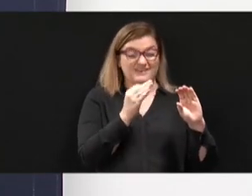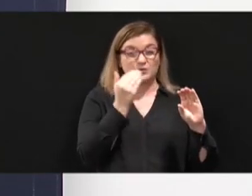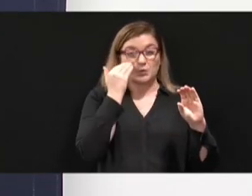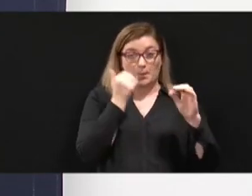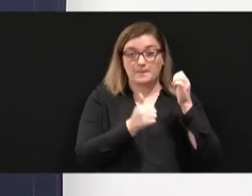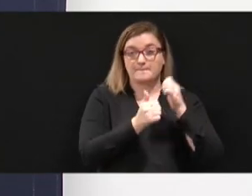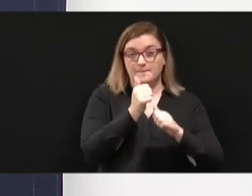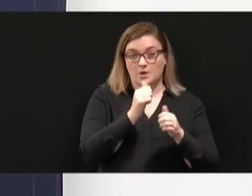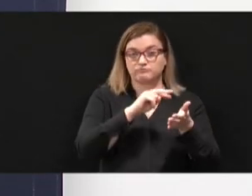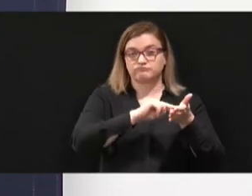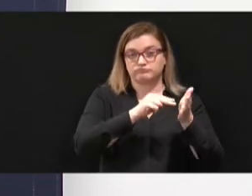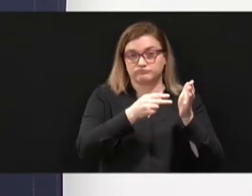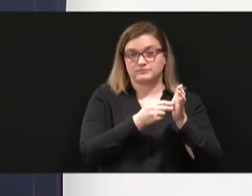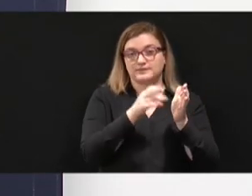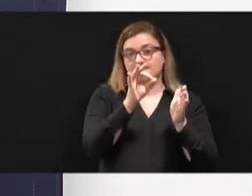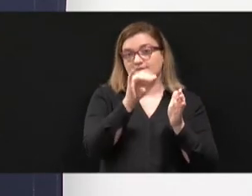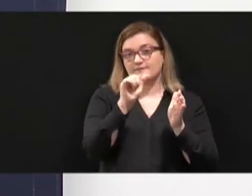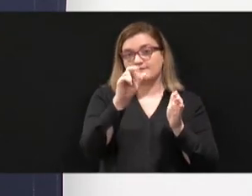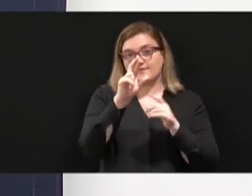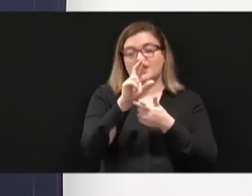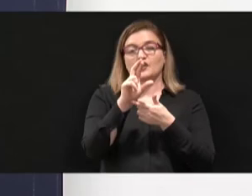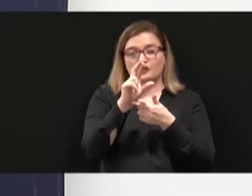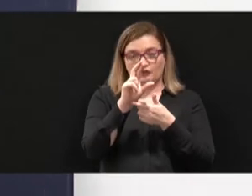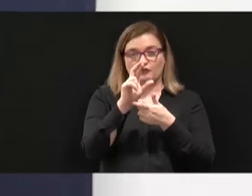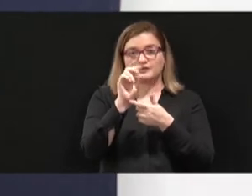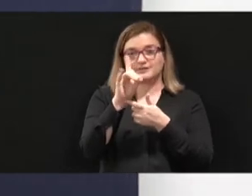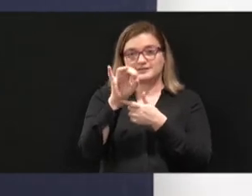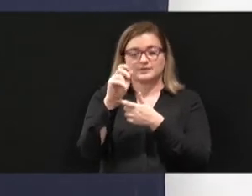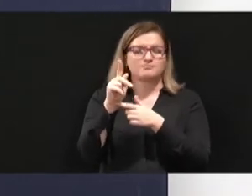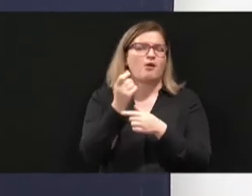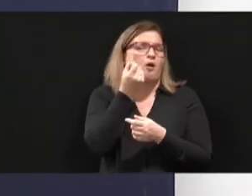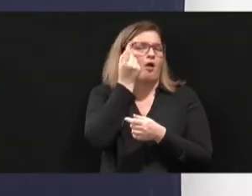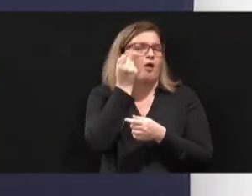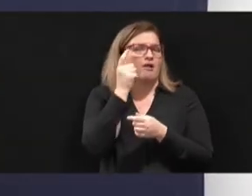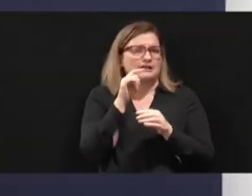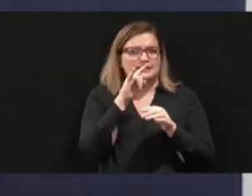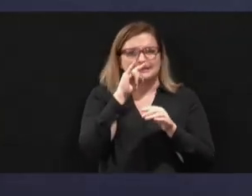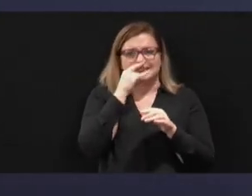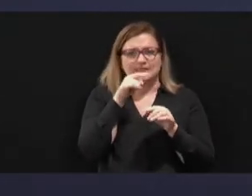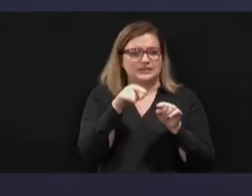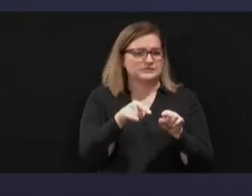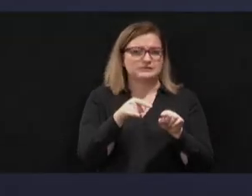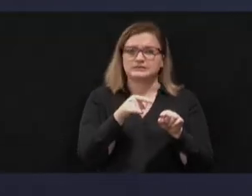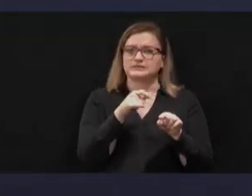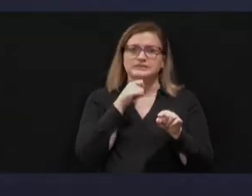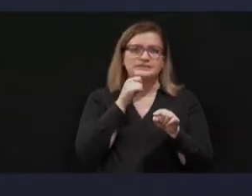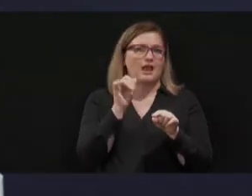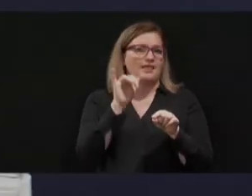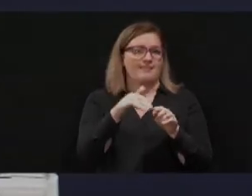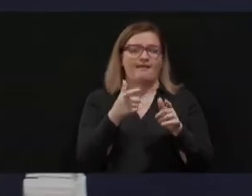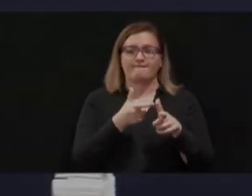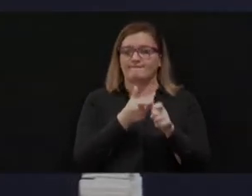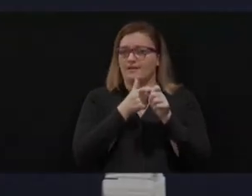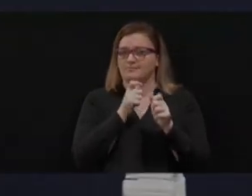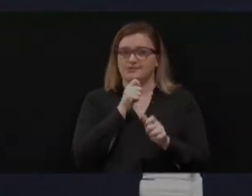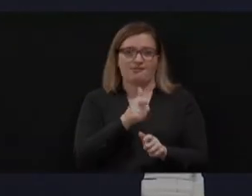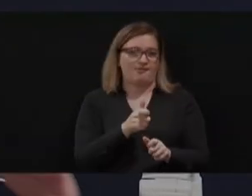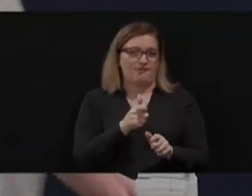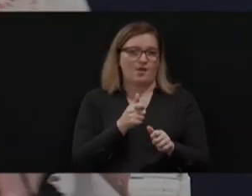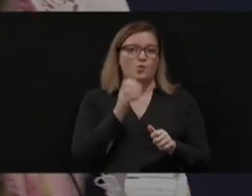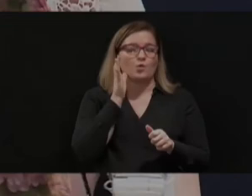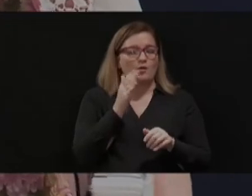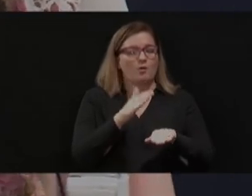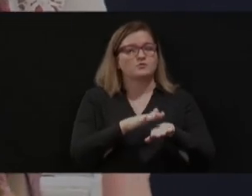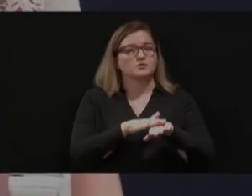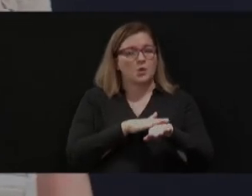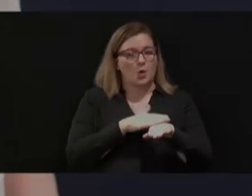children, we will not move anywhere close to that speed. So for example, I'm going to show you a couple scope and sequences. Let me show